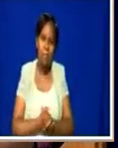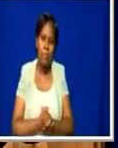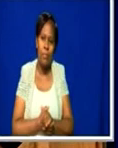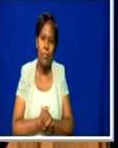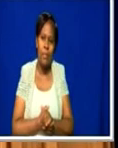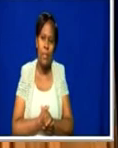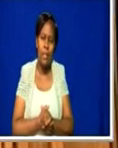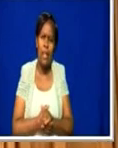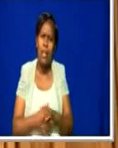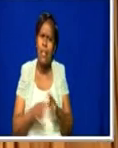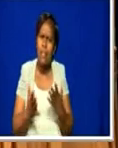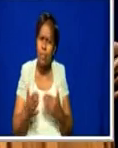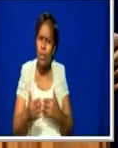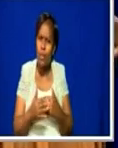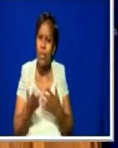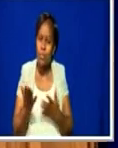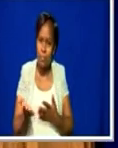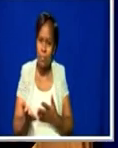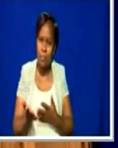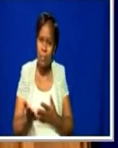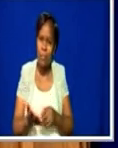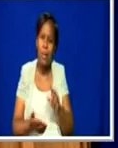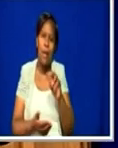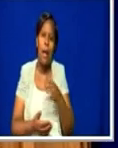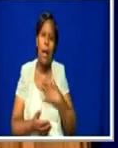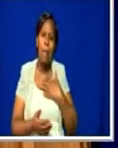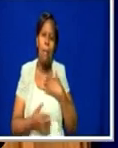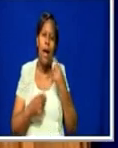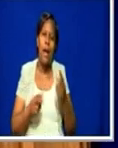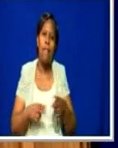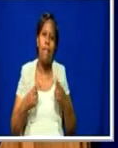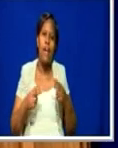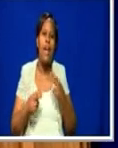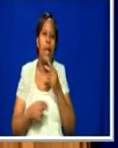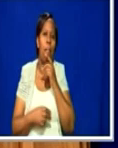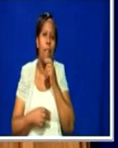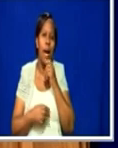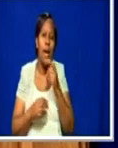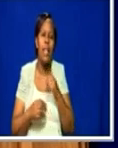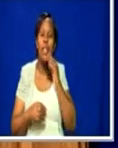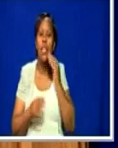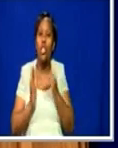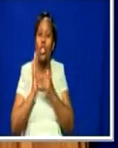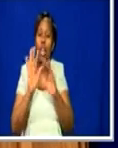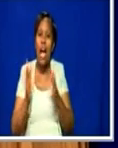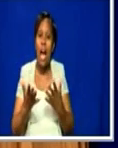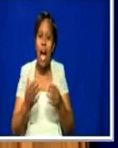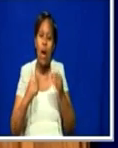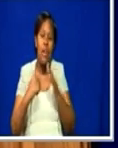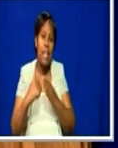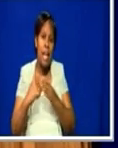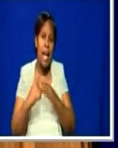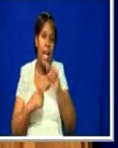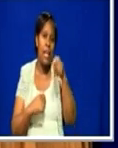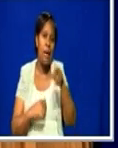It was going like this, something like, my very mother just showed us 9